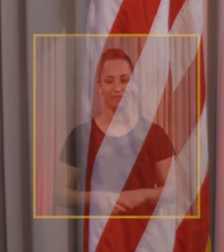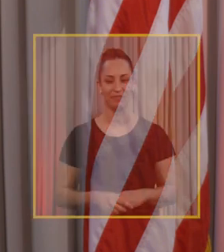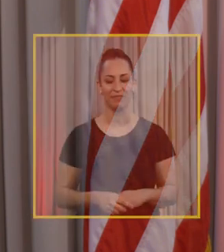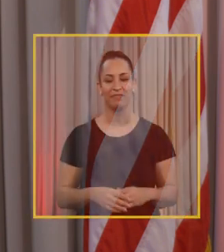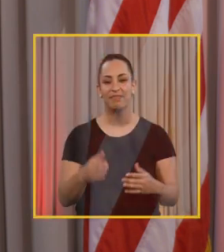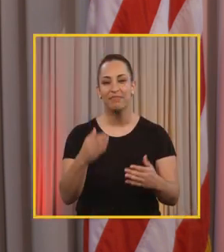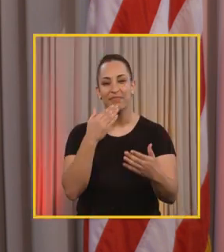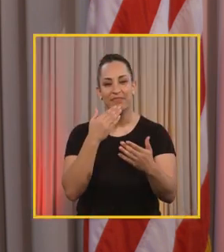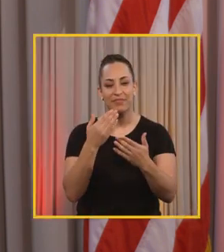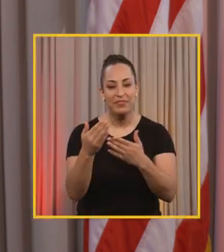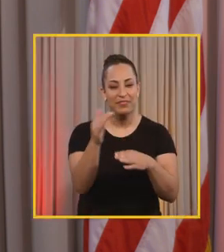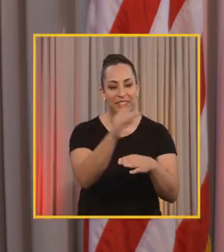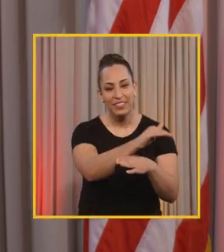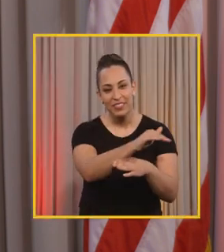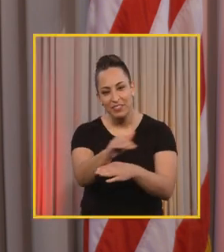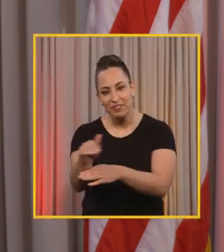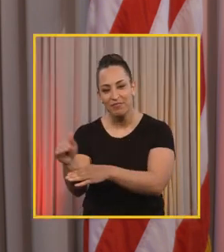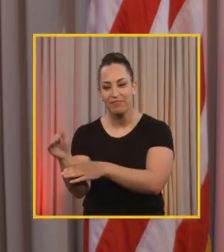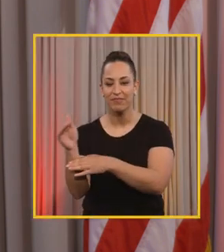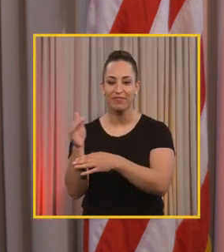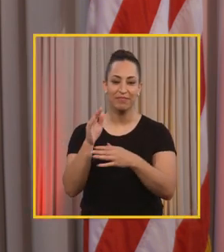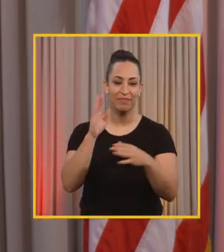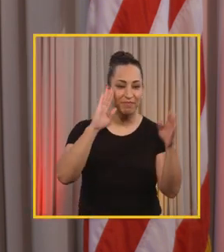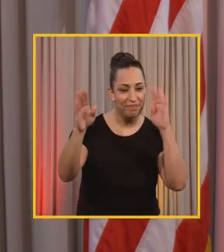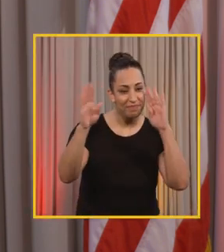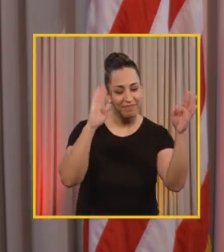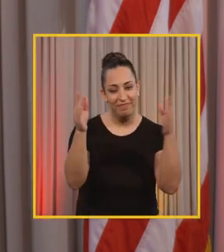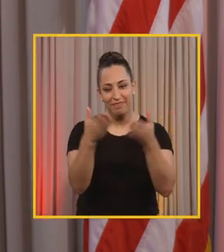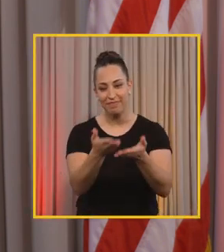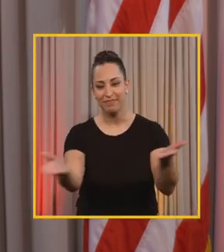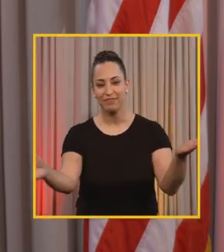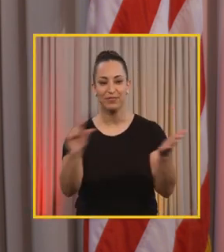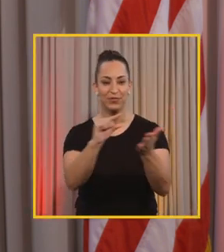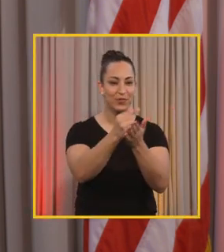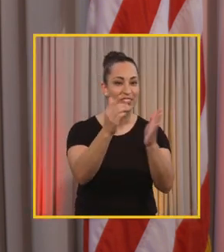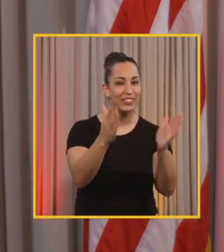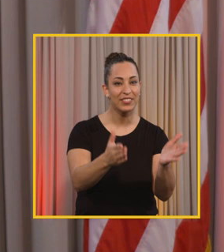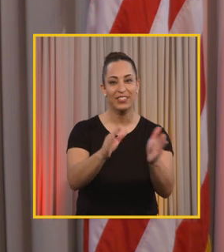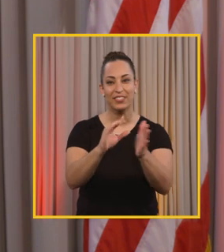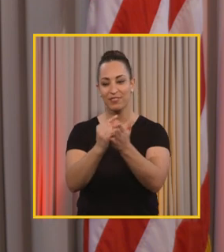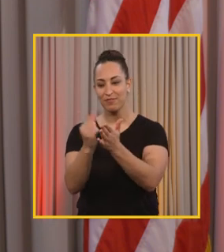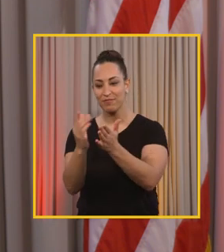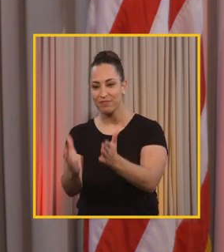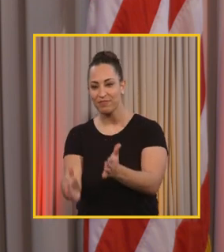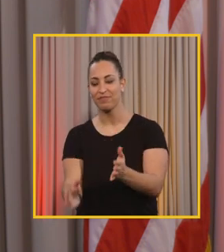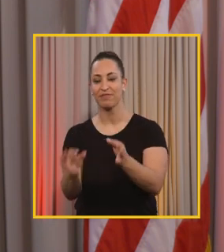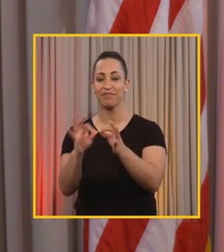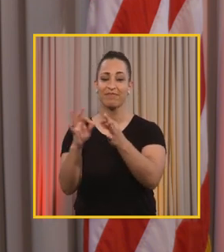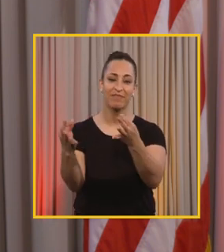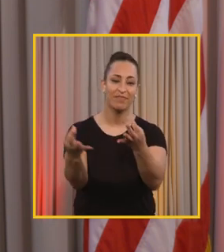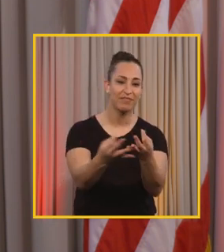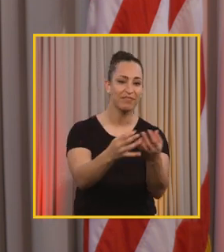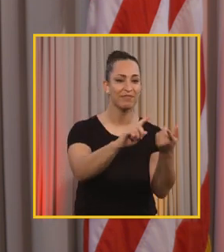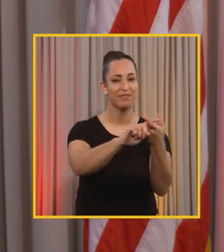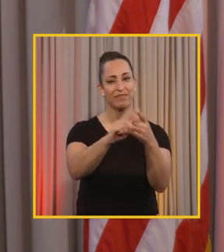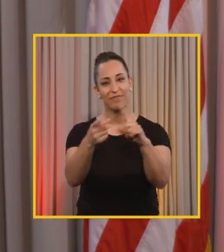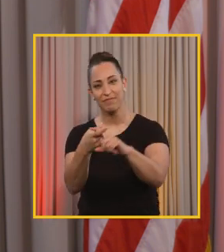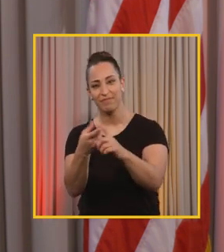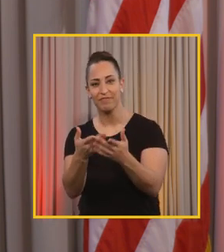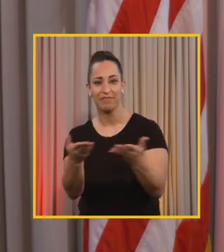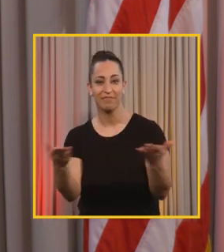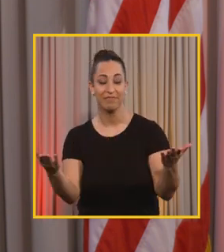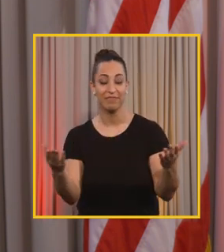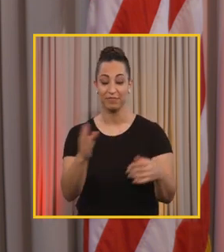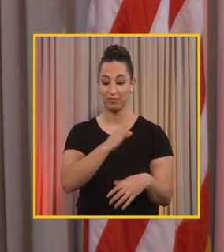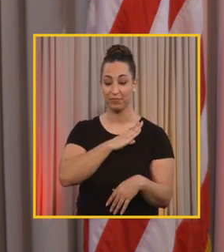Good evening and greetings to graduates, family and friends, Board of Trustees,